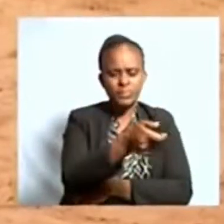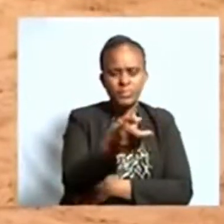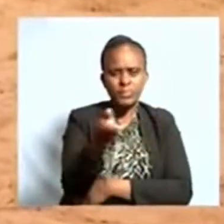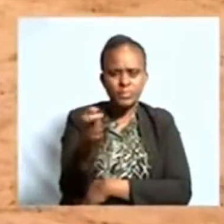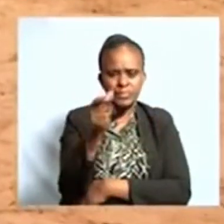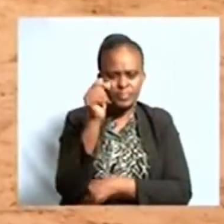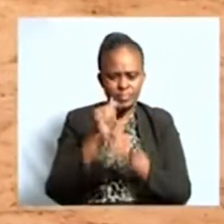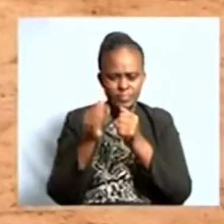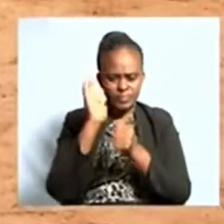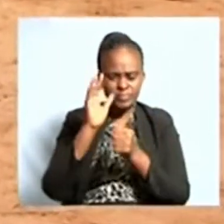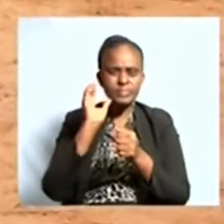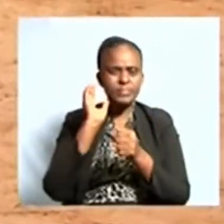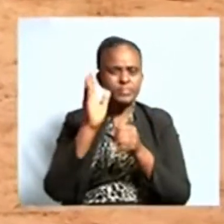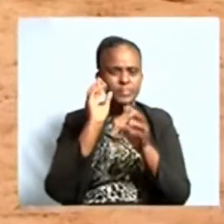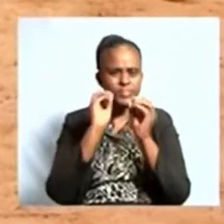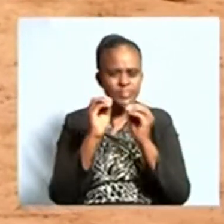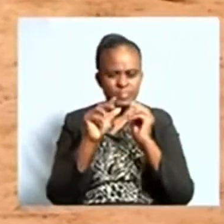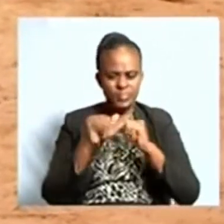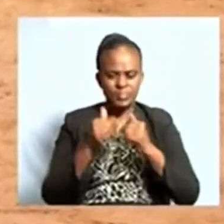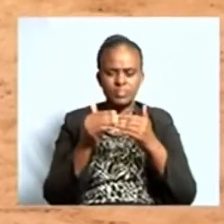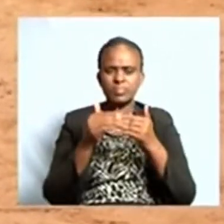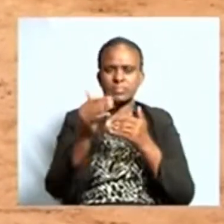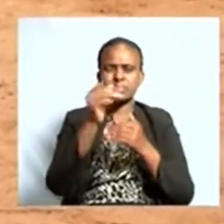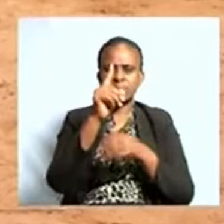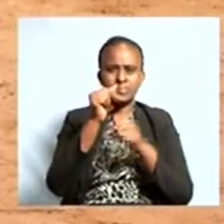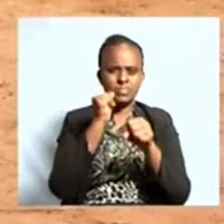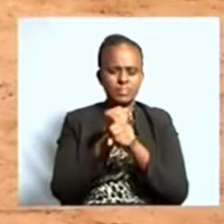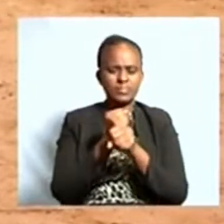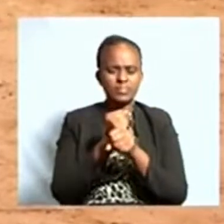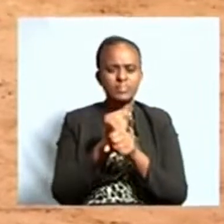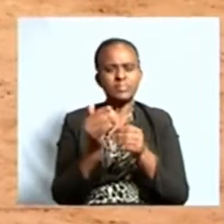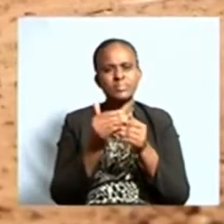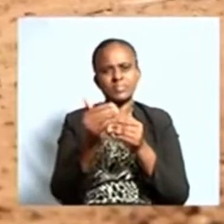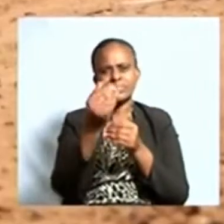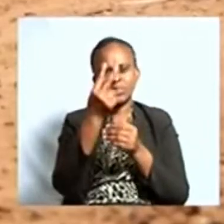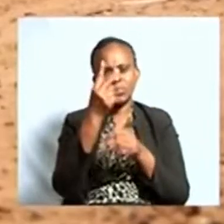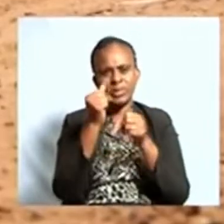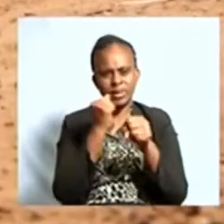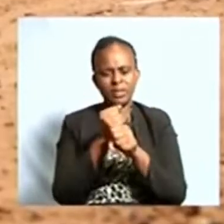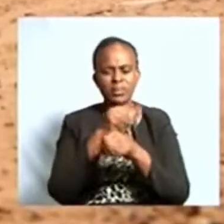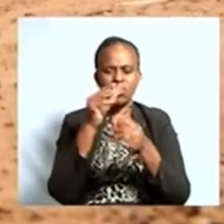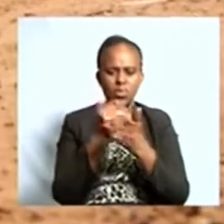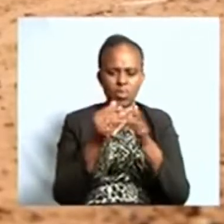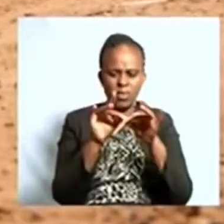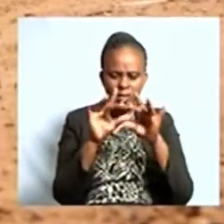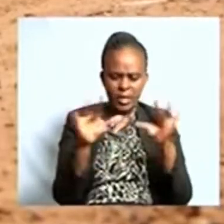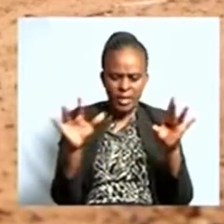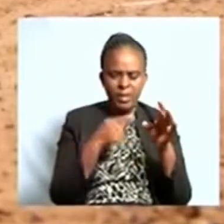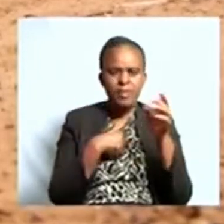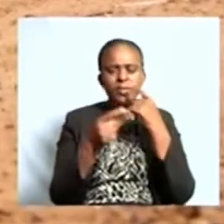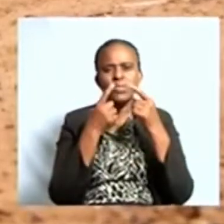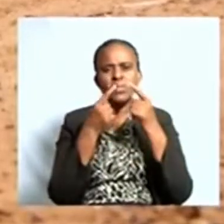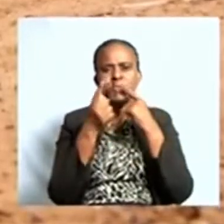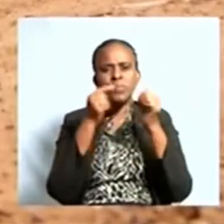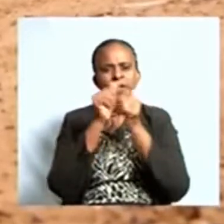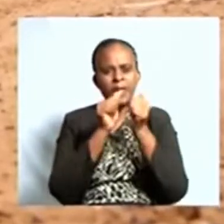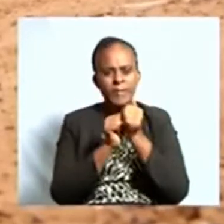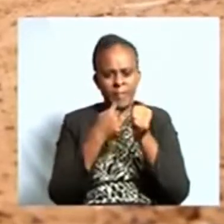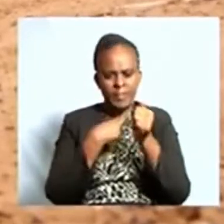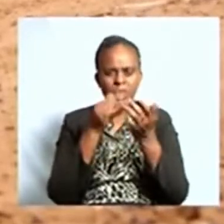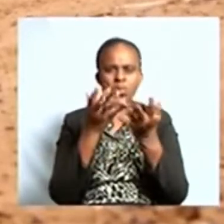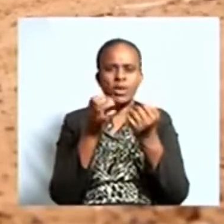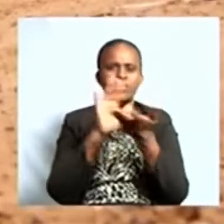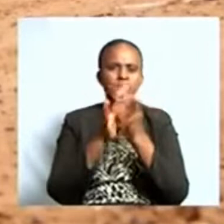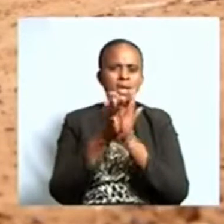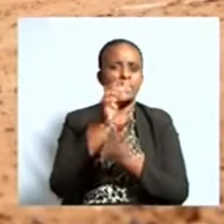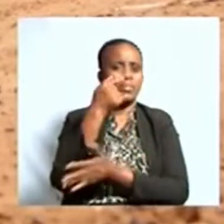going to plant. We want in the next 1 year, next 2 years, all these grounds I've talked about, I want them to be green, and